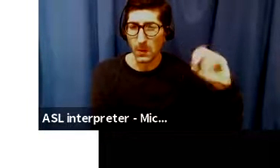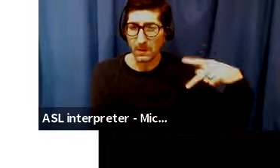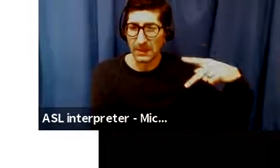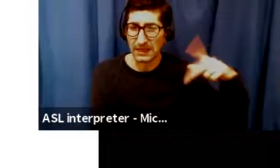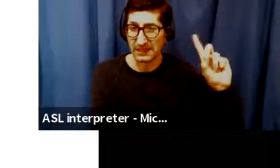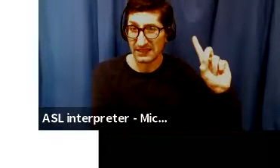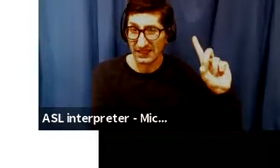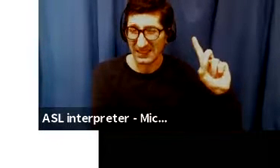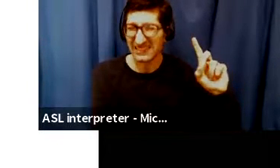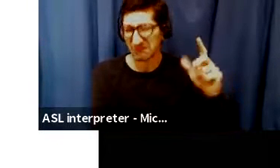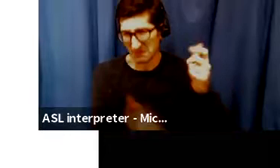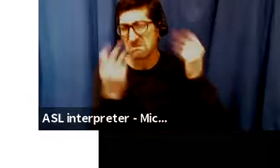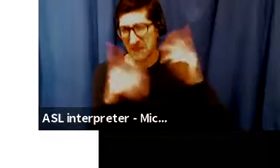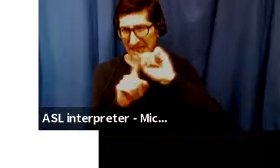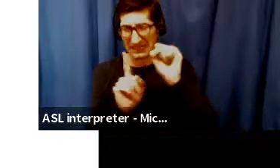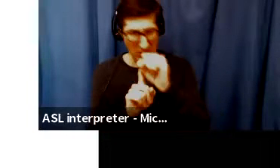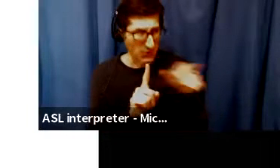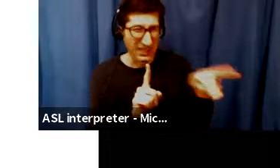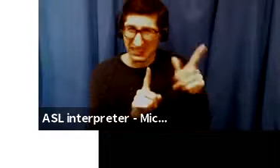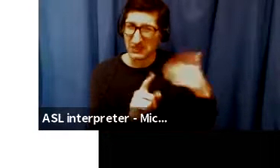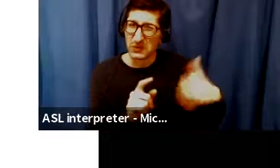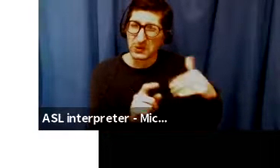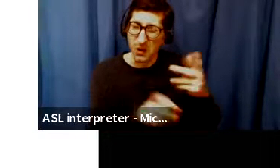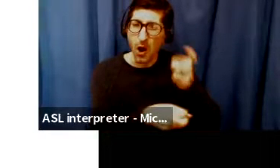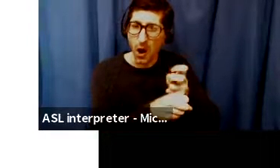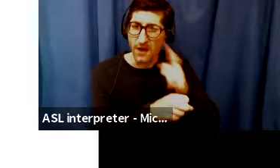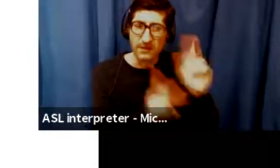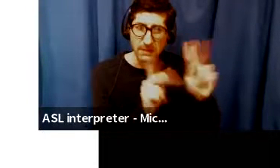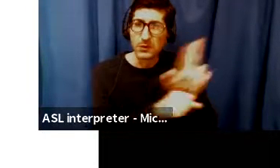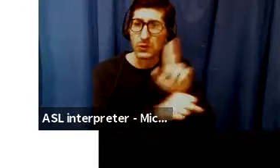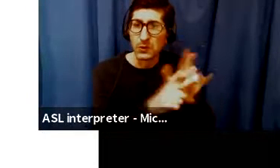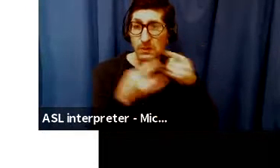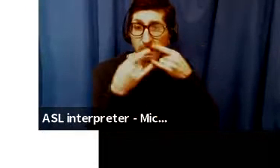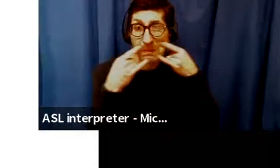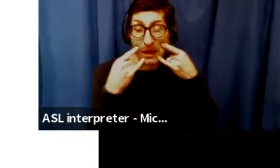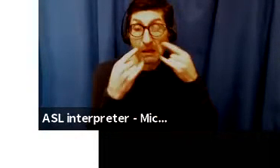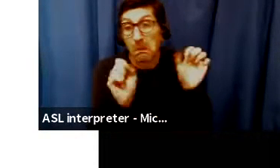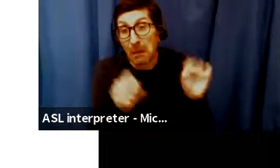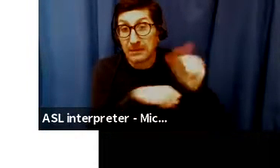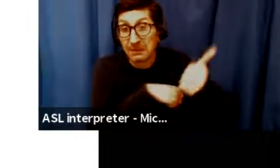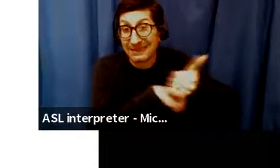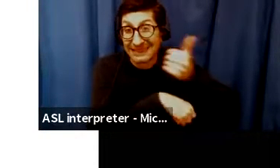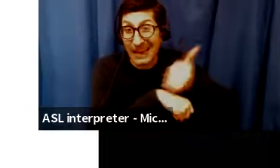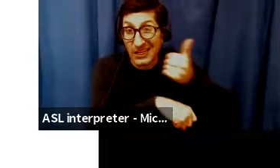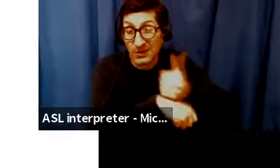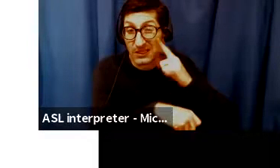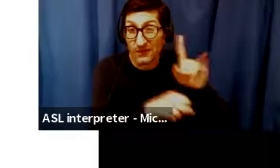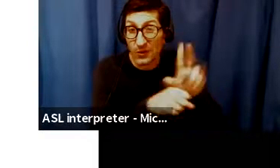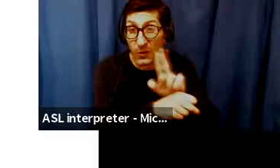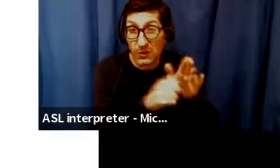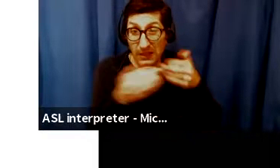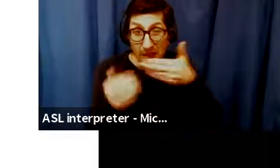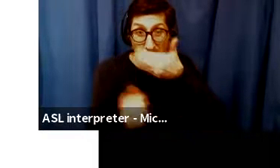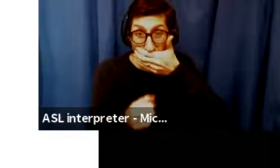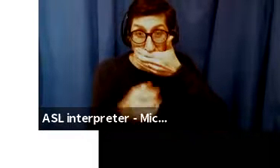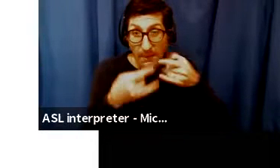be difficult or really impossible or dangerous for somebody to use a face mask because of COVID-19.